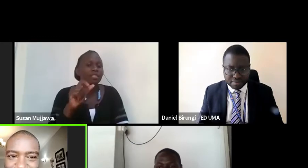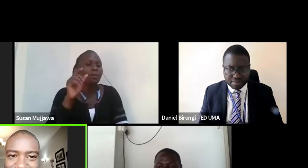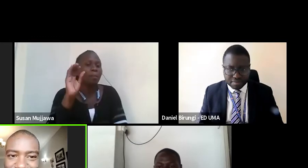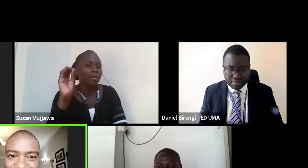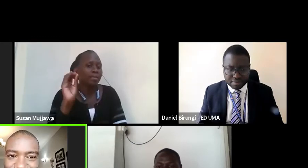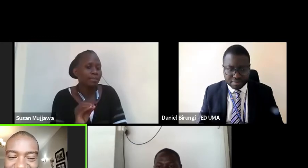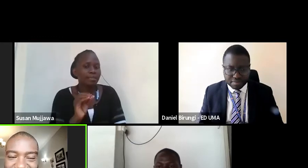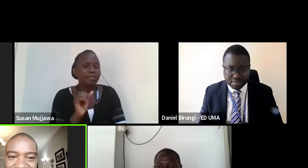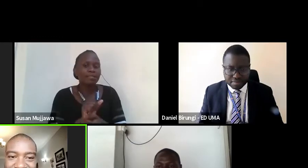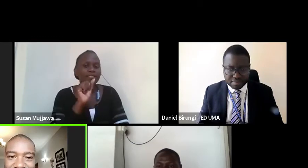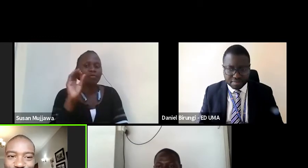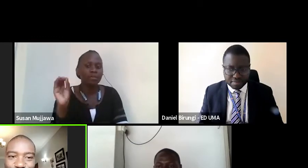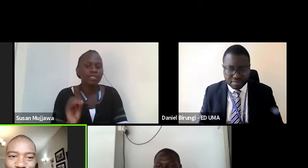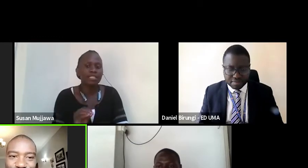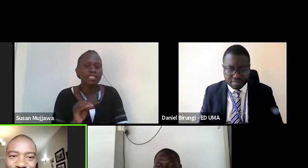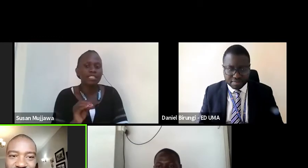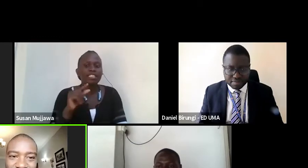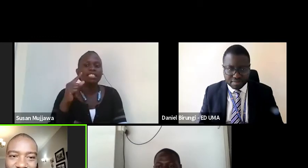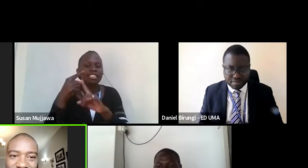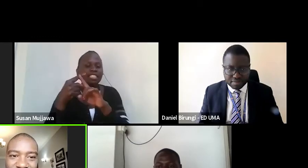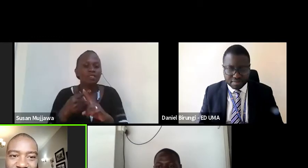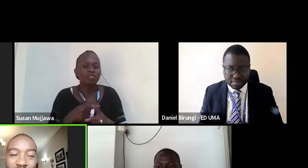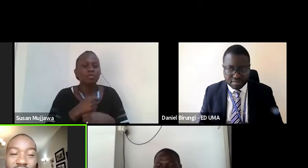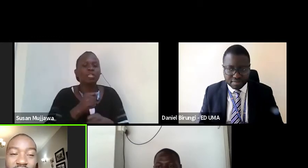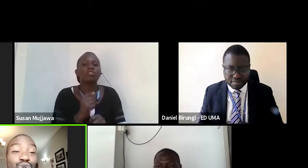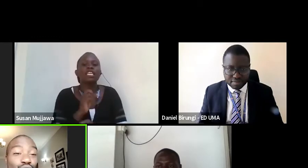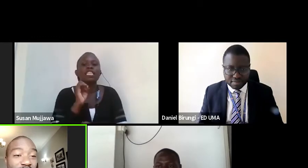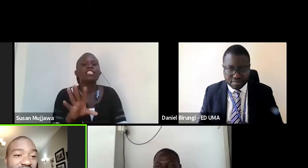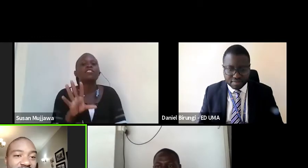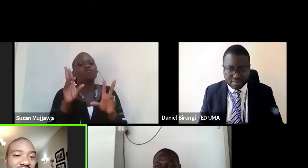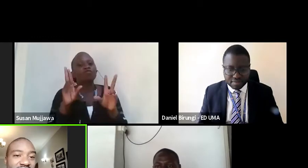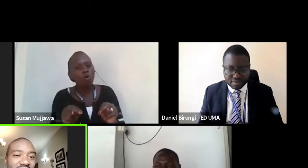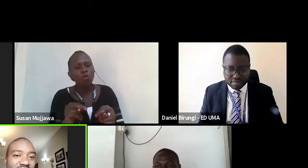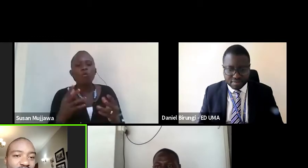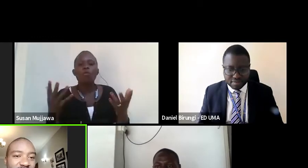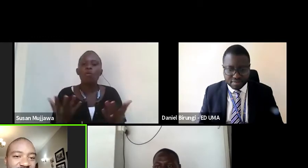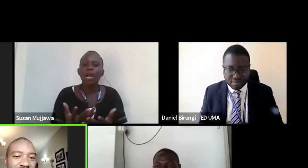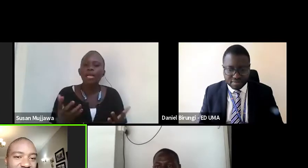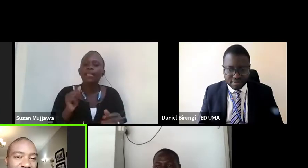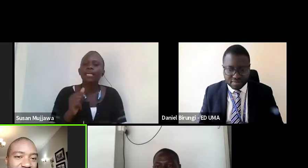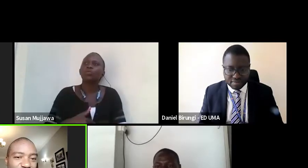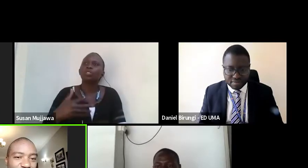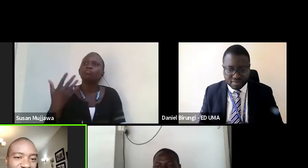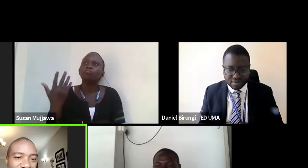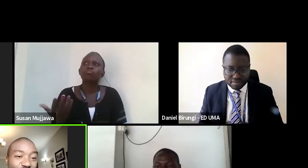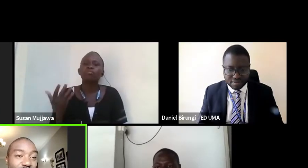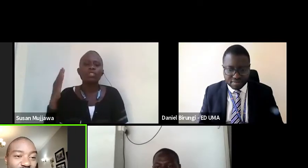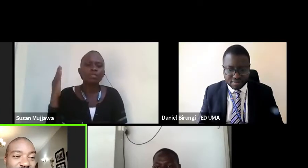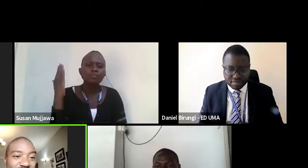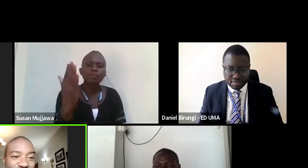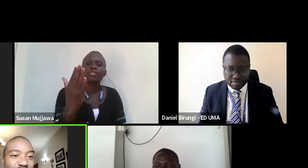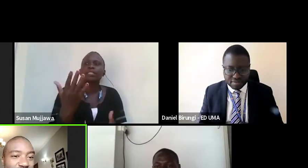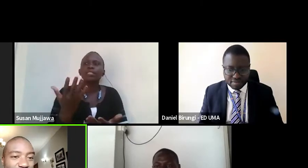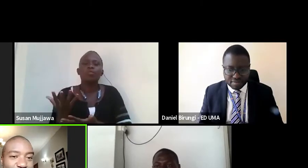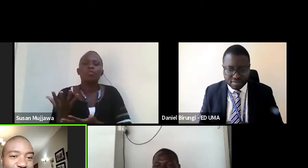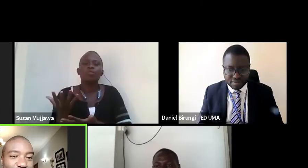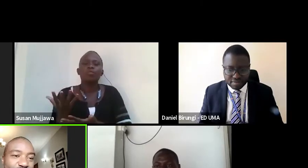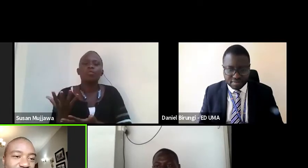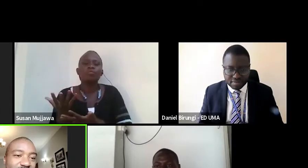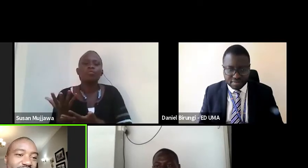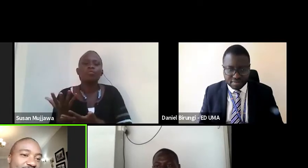GDP as manufacturing? And if not, where are we? Where should we be? And what does that mean in terms of presenting opportunities for our